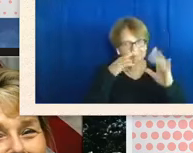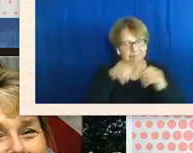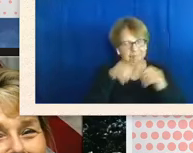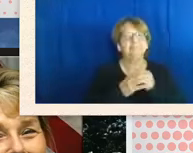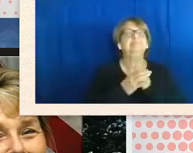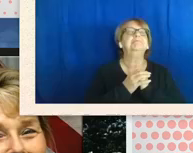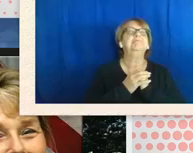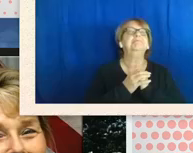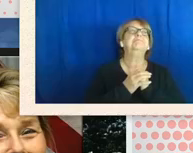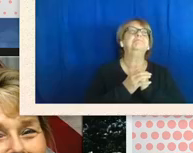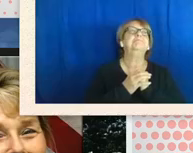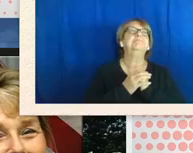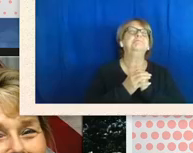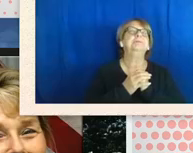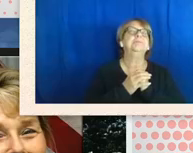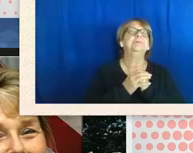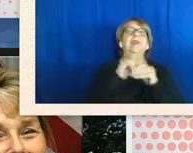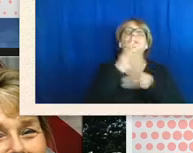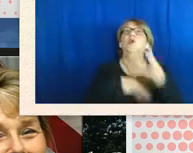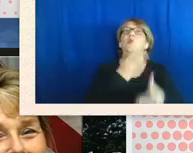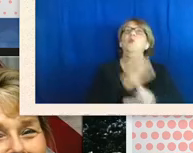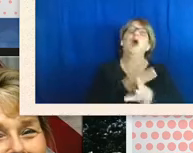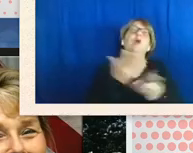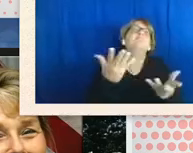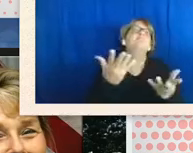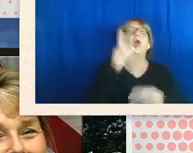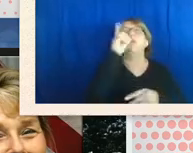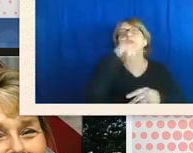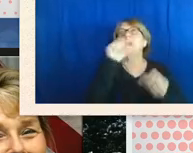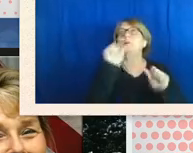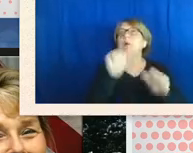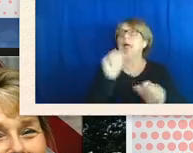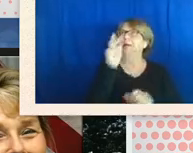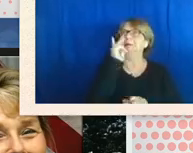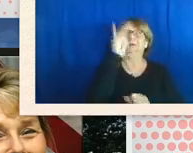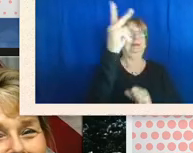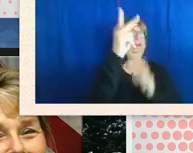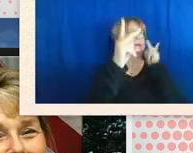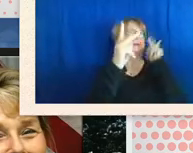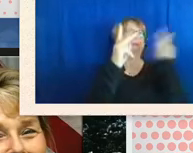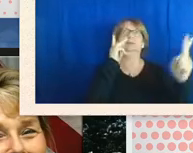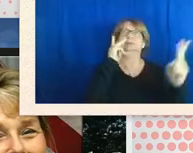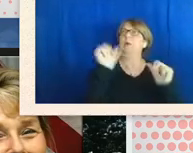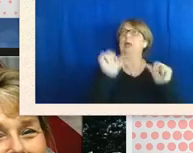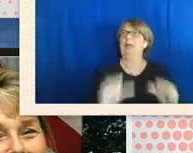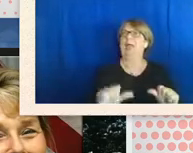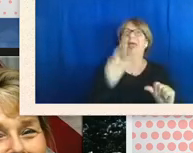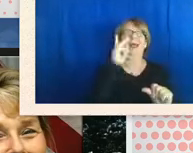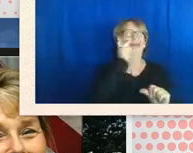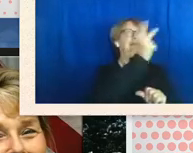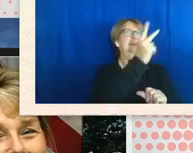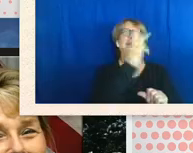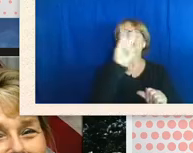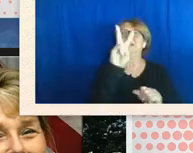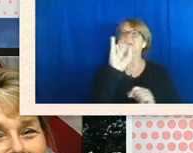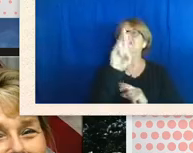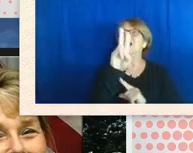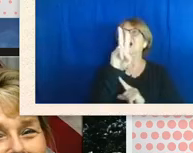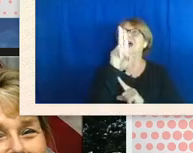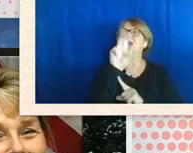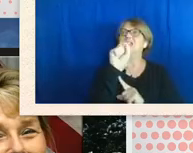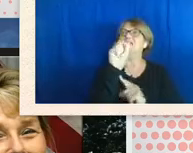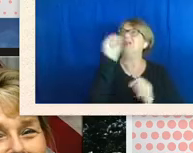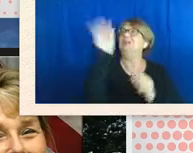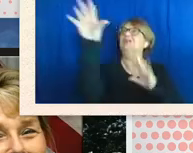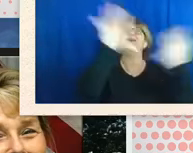the world, let's pretend we could see it. Let's pretend we could see that virus. And it's